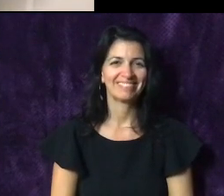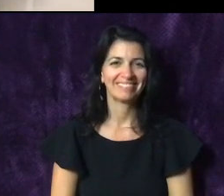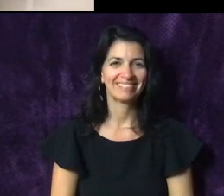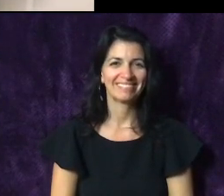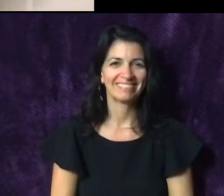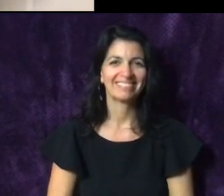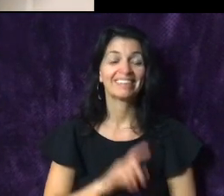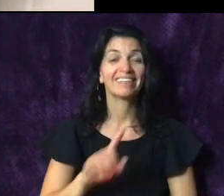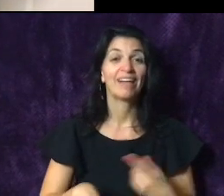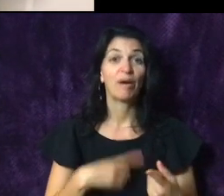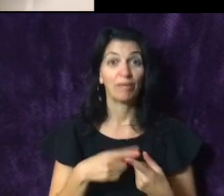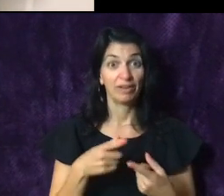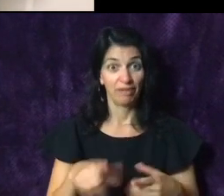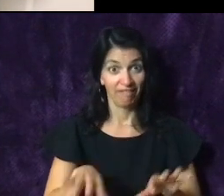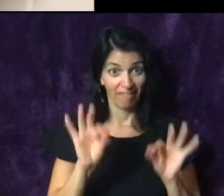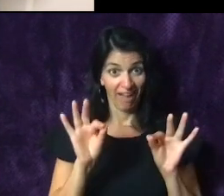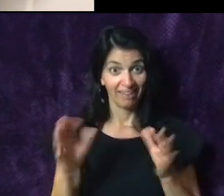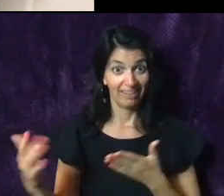Once you have it, you can come back.